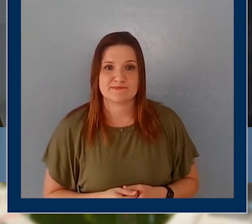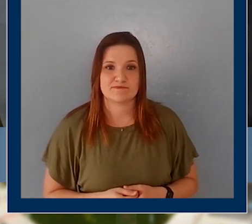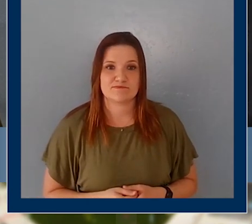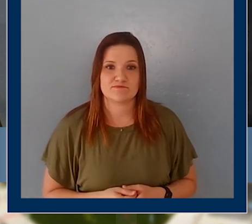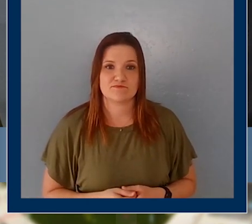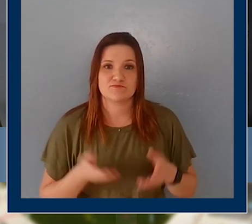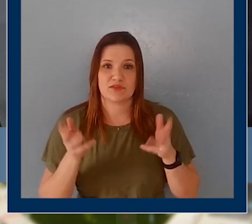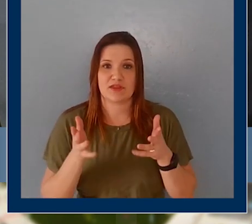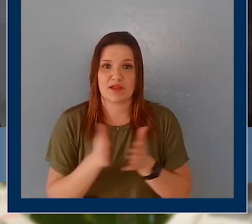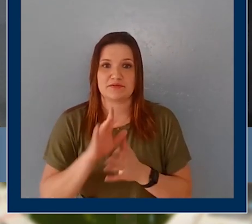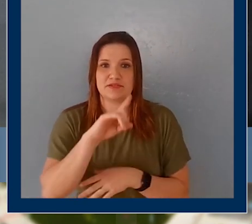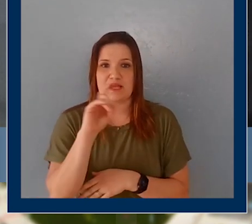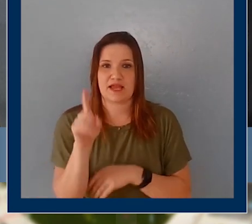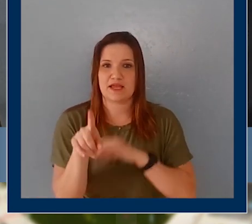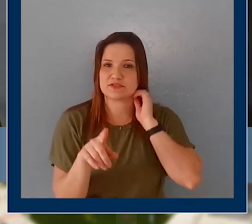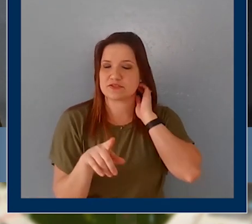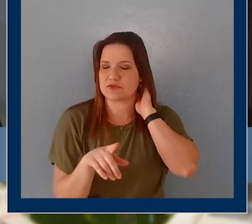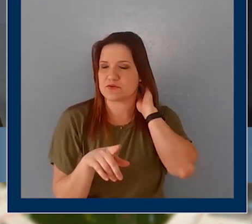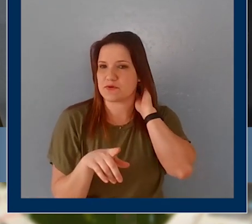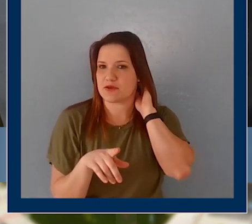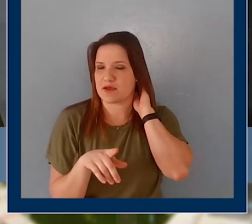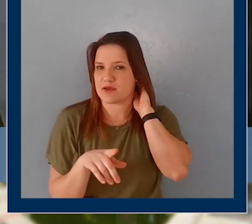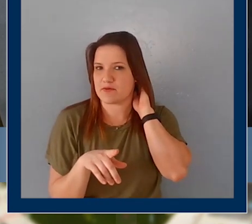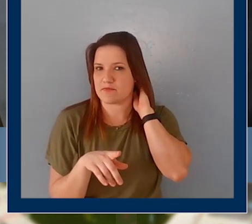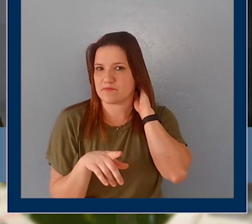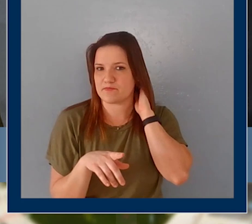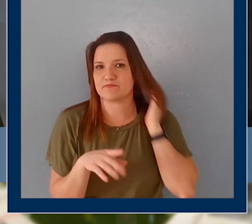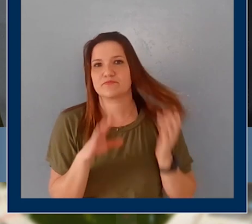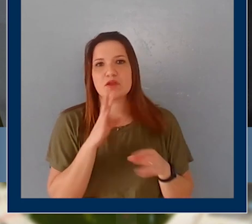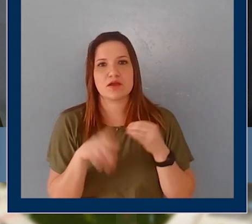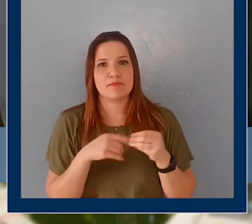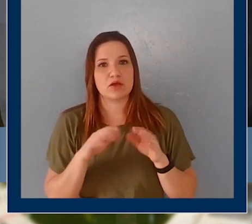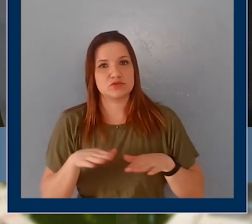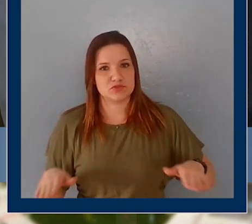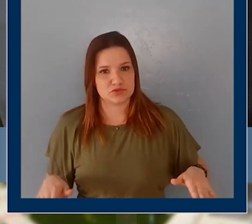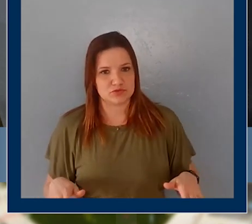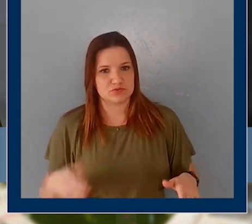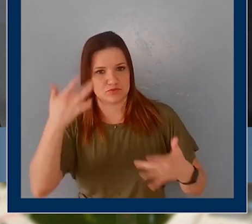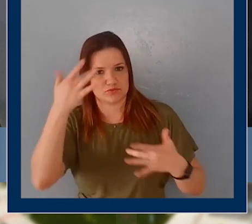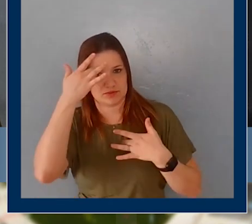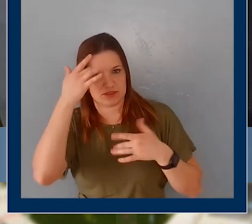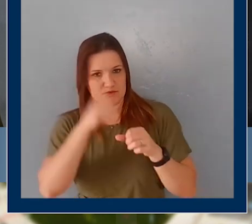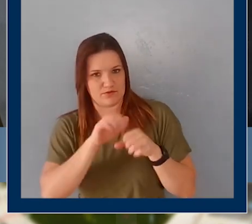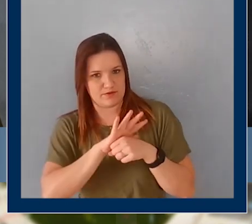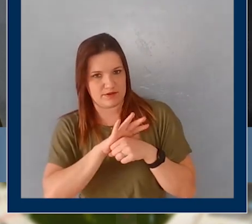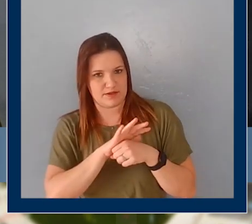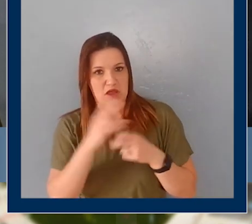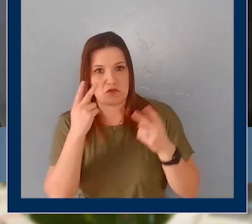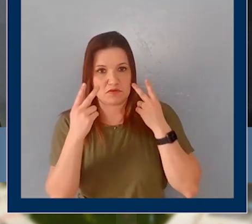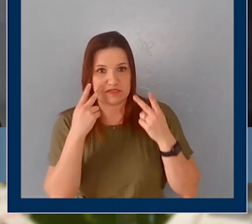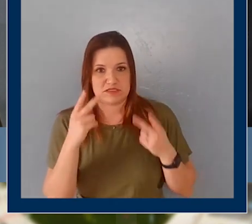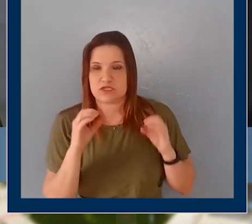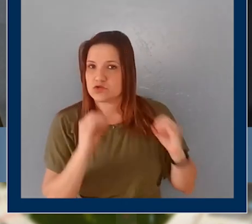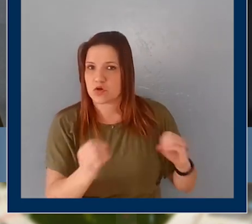of the pandemic, but only 2 of them are out right now. So great to see our medical staff back in pretty much full force.